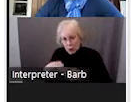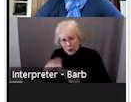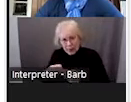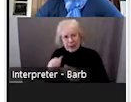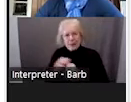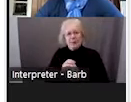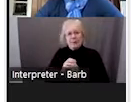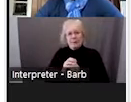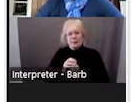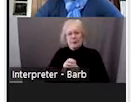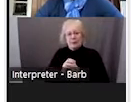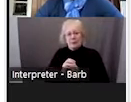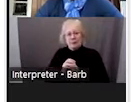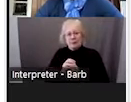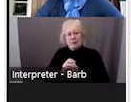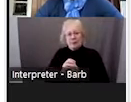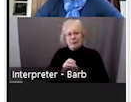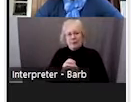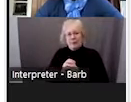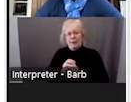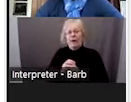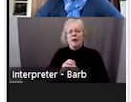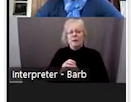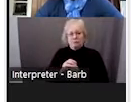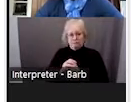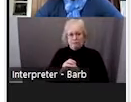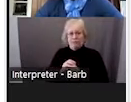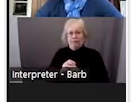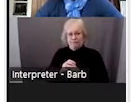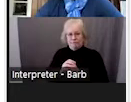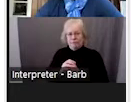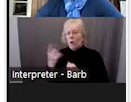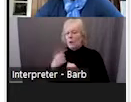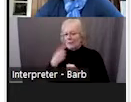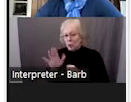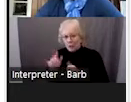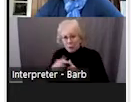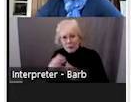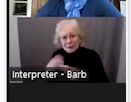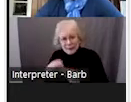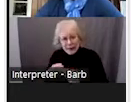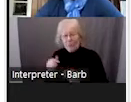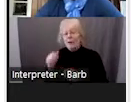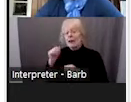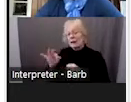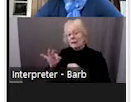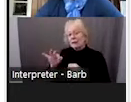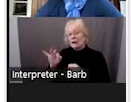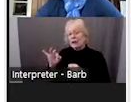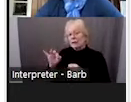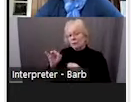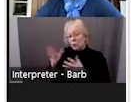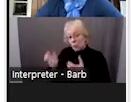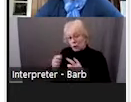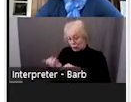Enable. Let us know in chat if you need any access support. If chat is not accessible, unmute to let